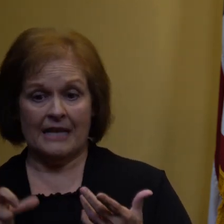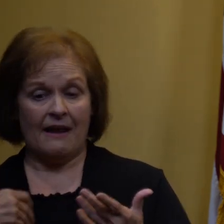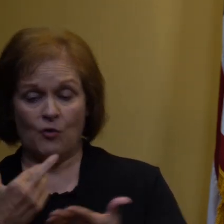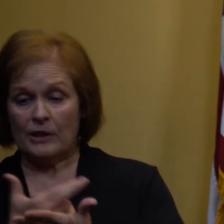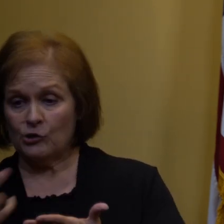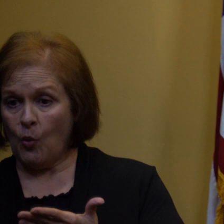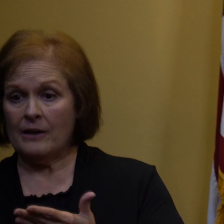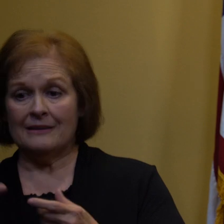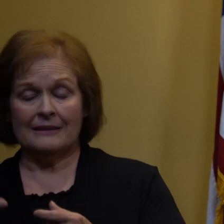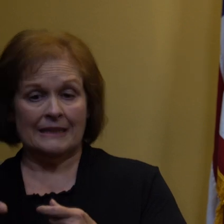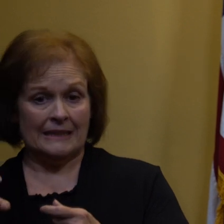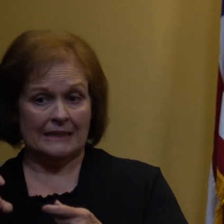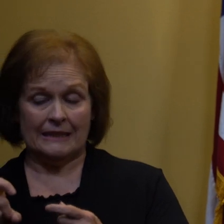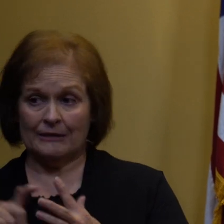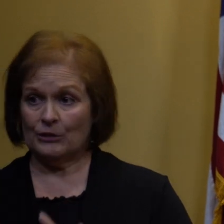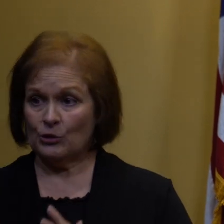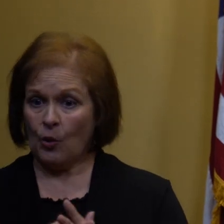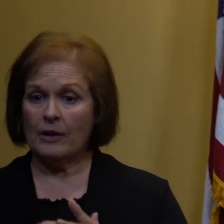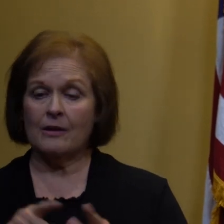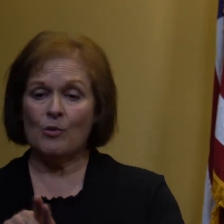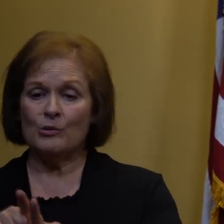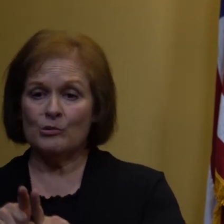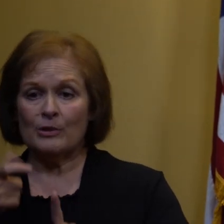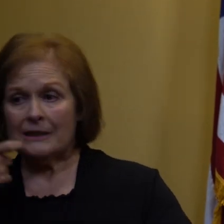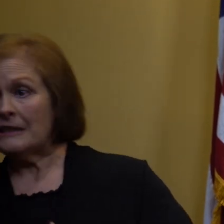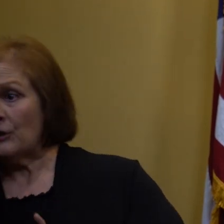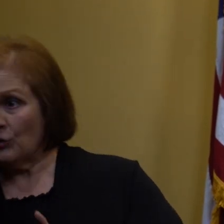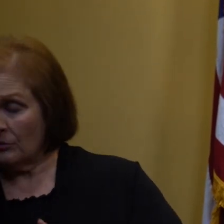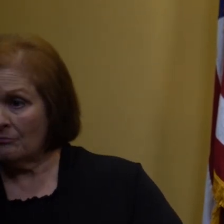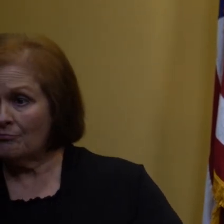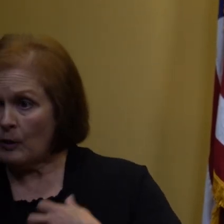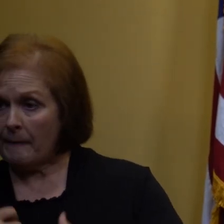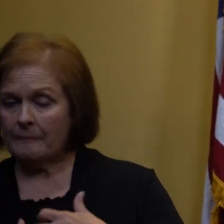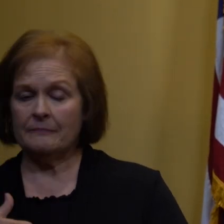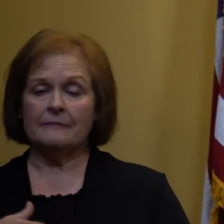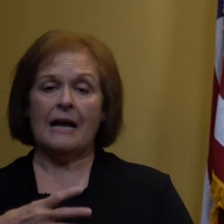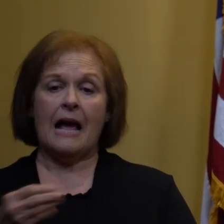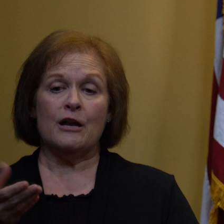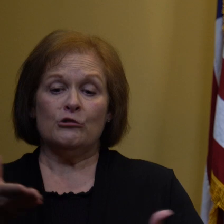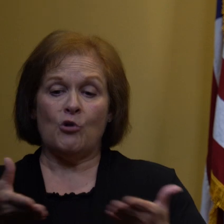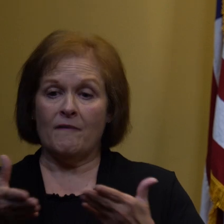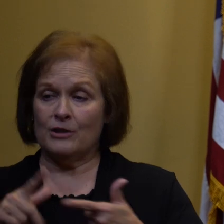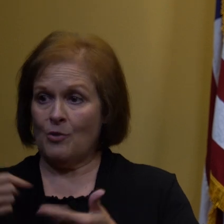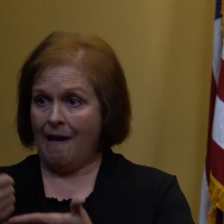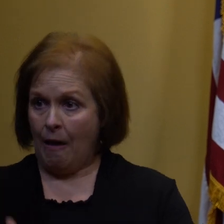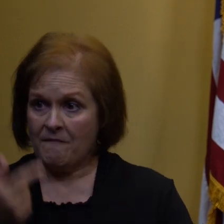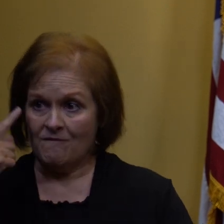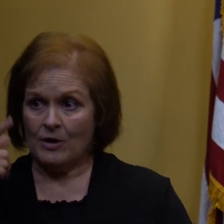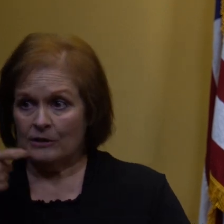ground. And it also speaks to addiction disorders, and the need for services around that as